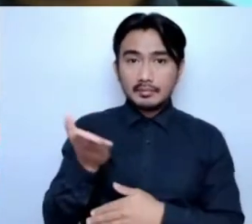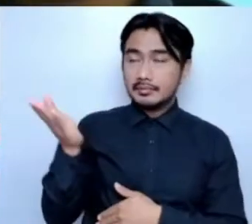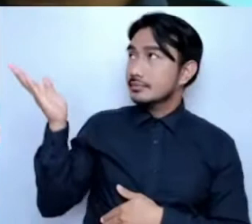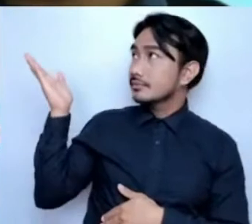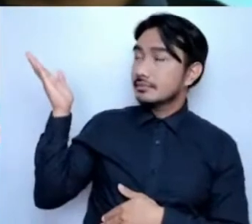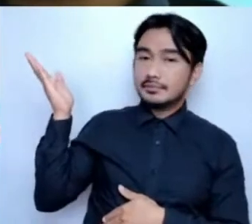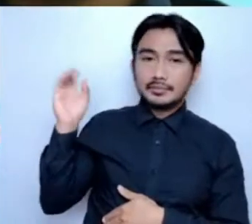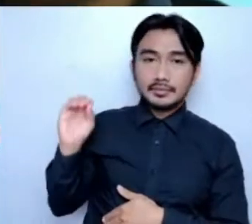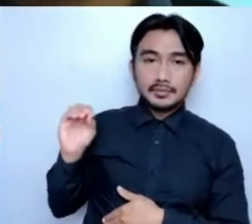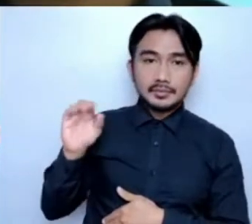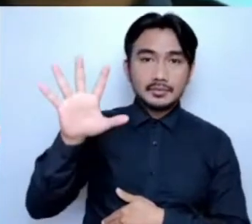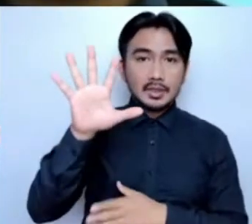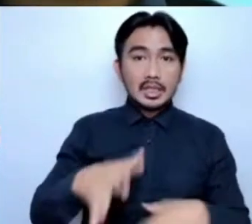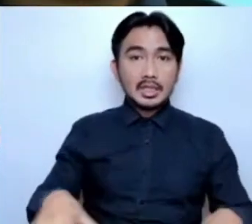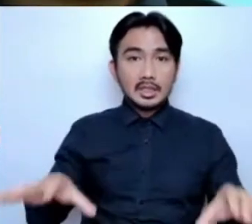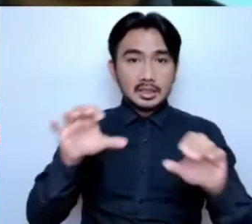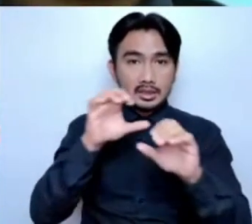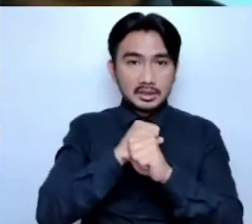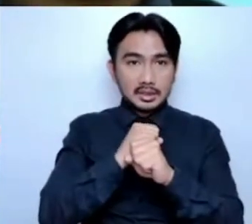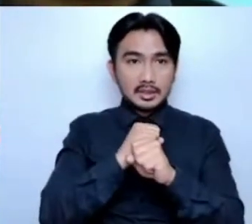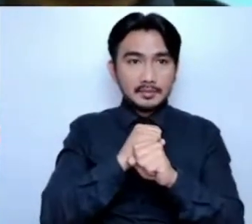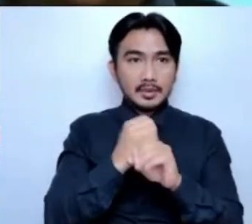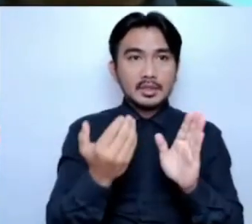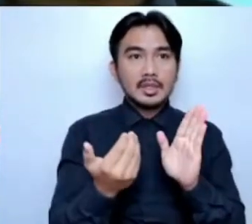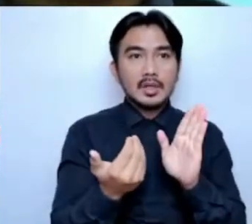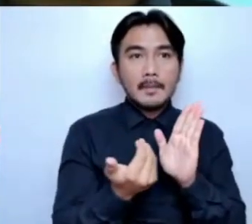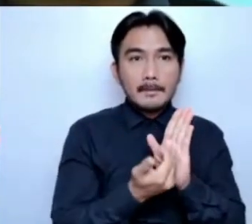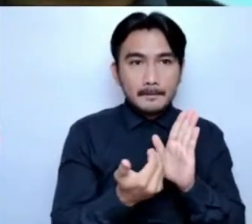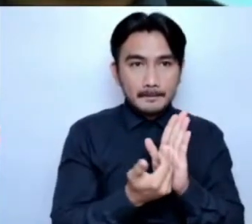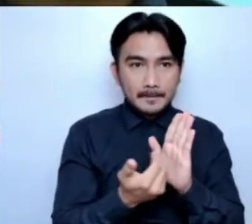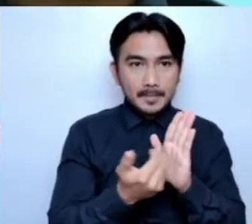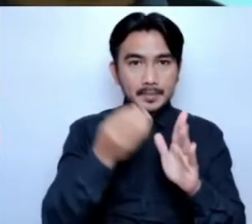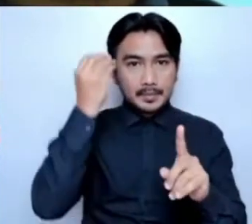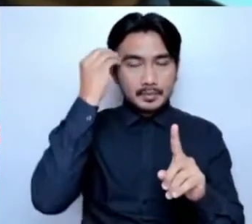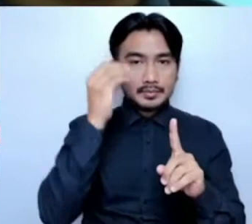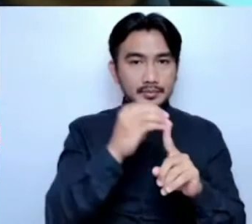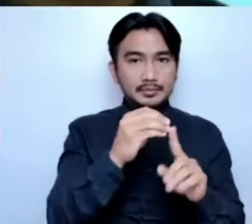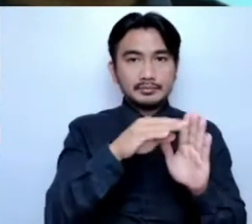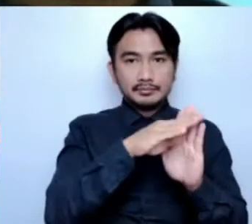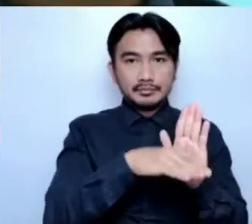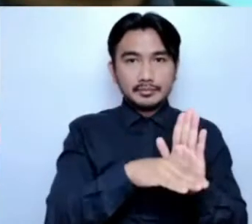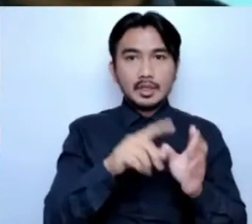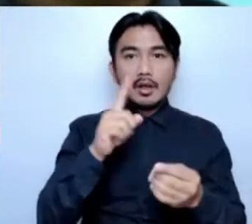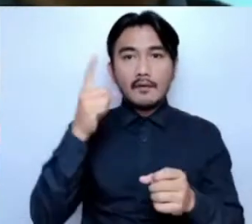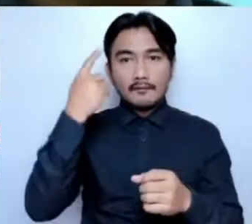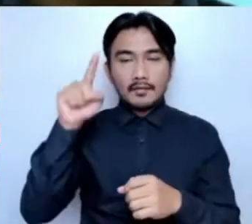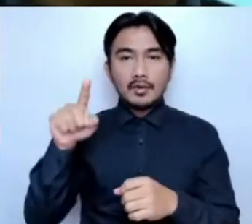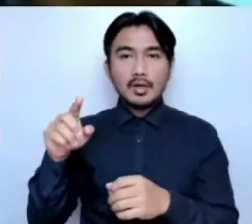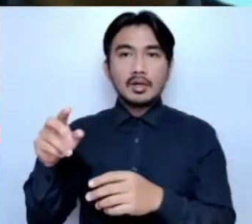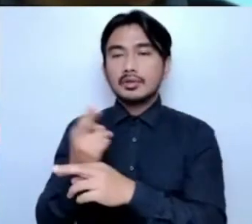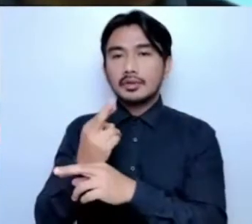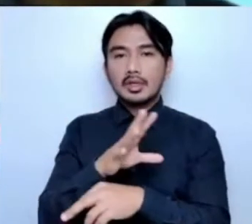summary indicators for highly proficient teachers for both regular teachers and full-time teacher